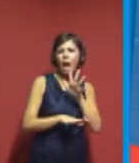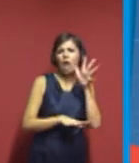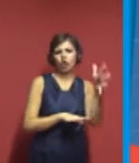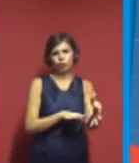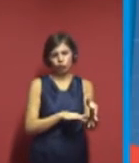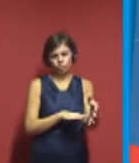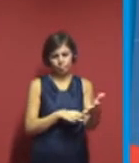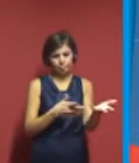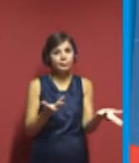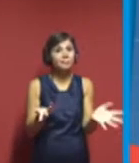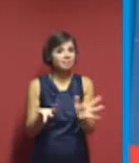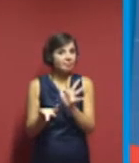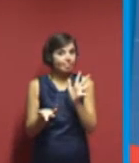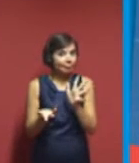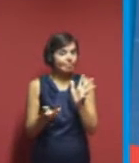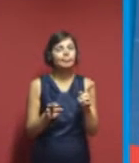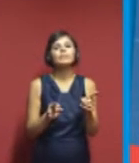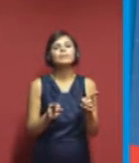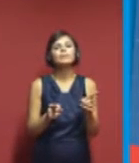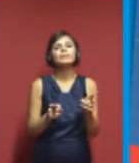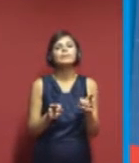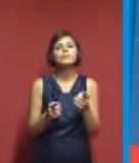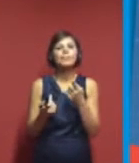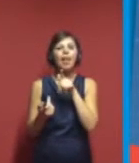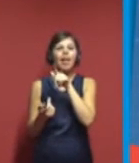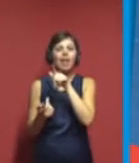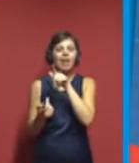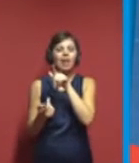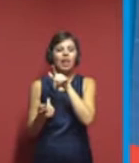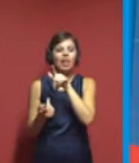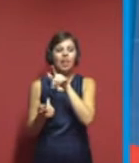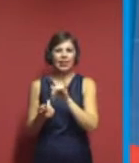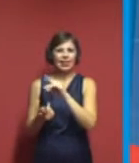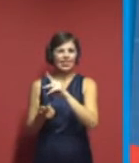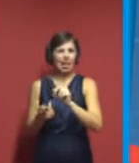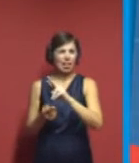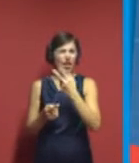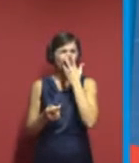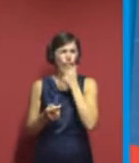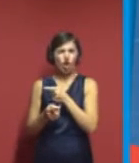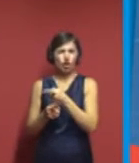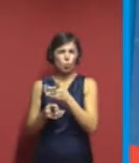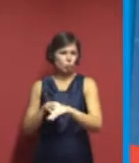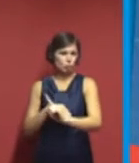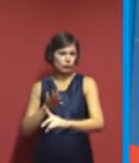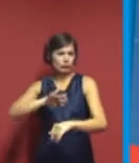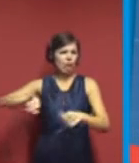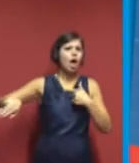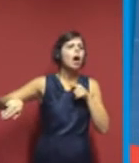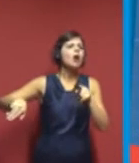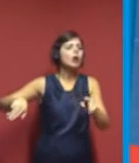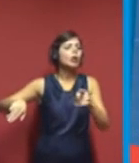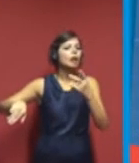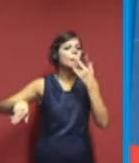LiDAR. Maybe I can use artificial intelligence. Maybe I can use image processing to reduce the entire of the 3D LiDAR. I built a software